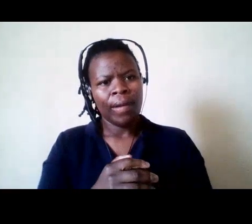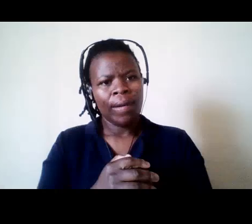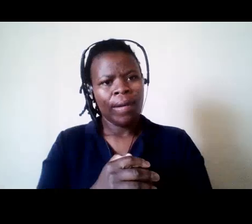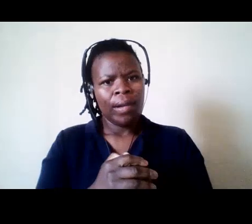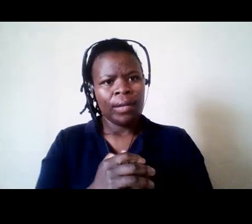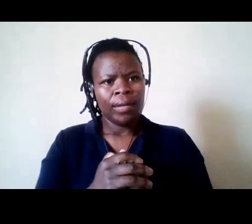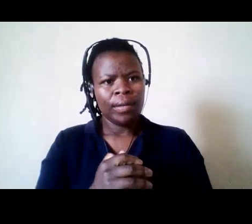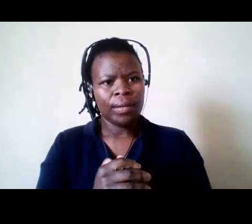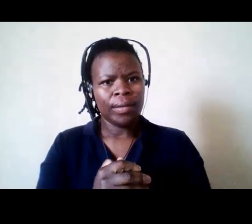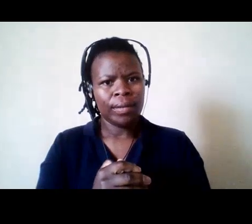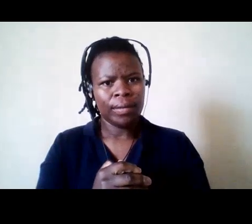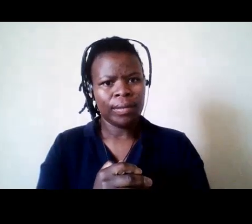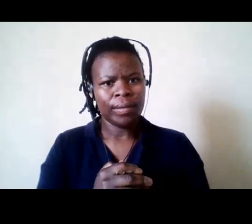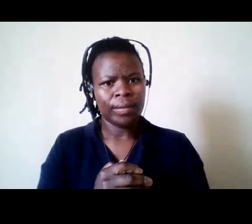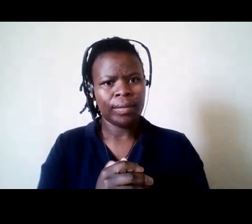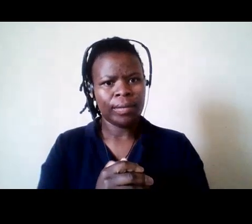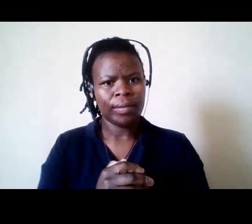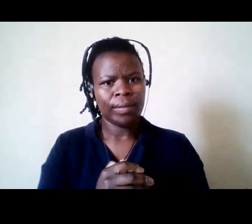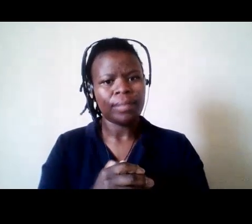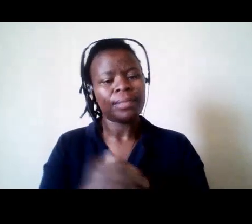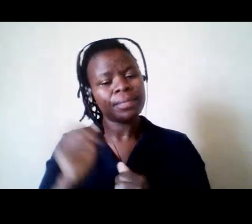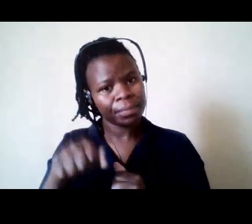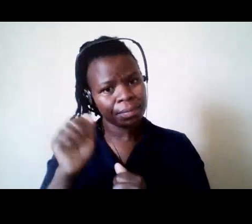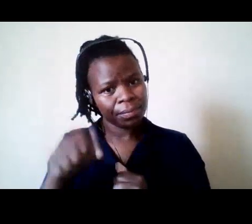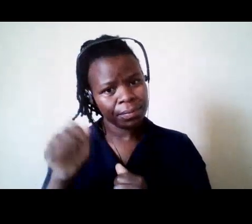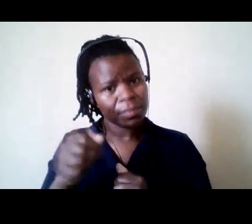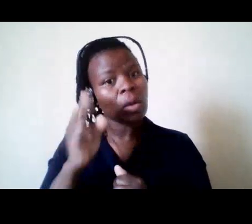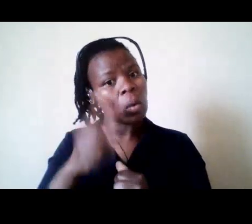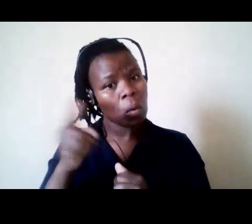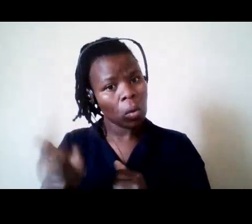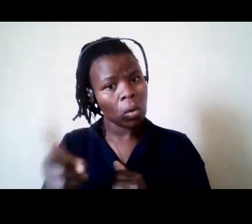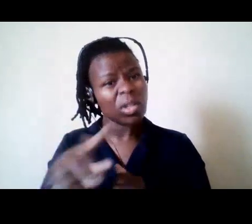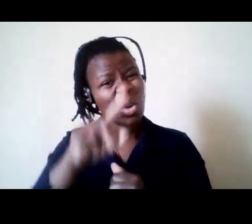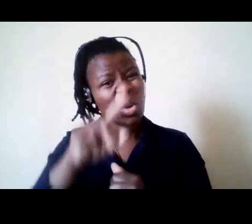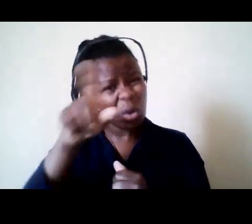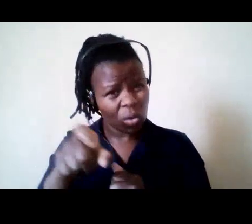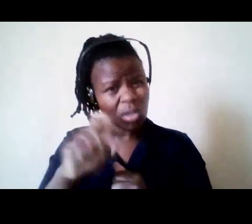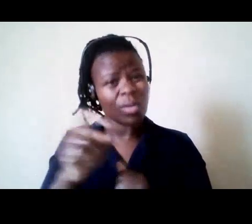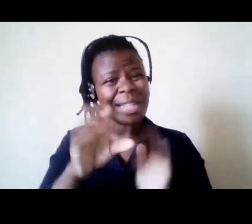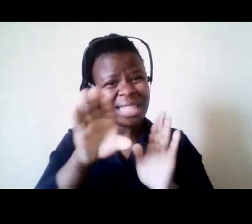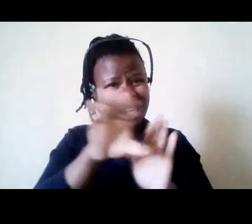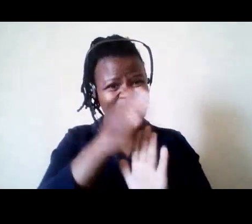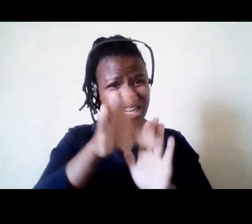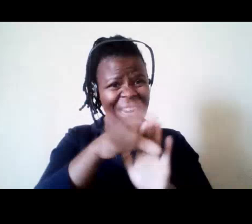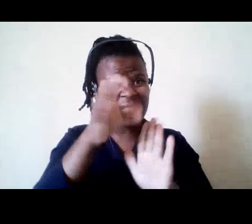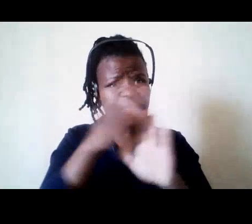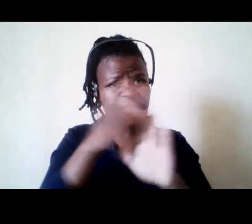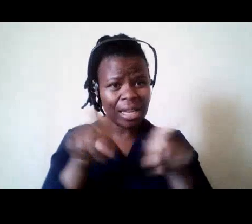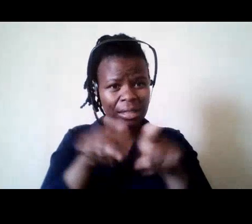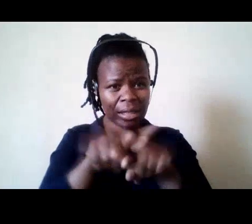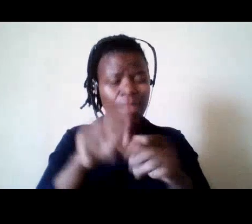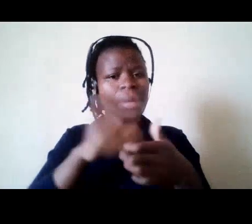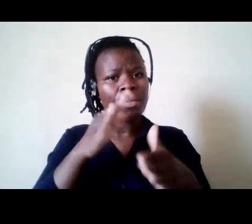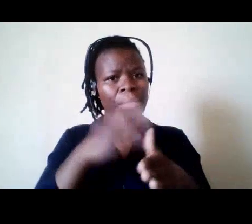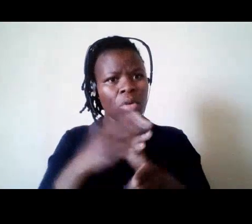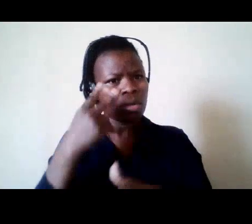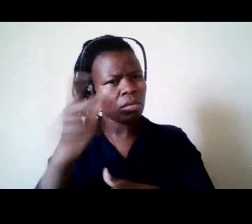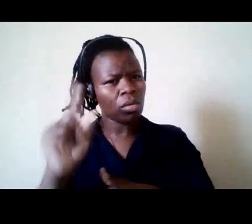Yes, I'm also questioning the criteria as well, because it seems like the criteria is